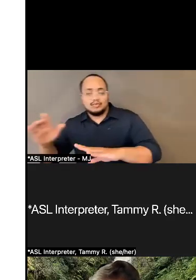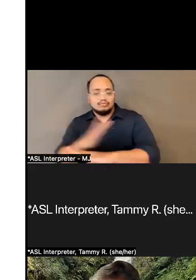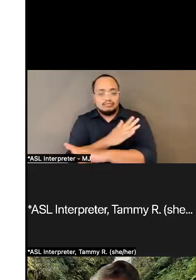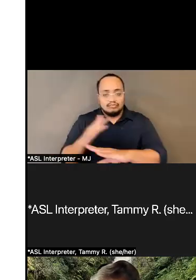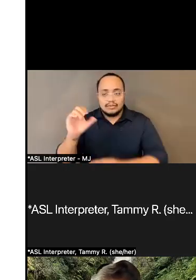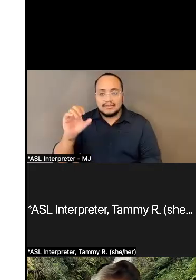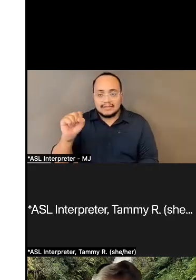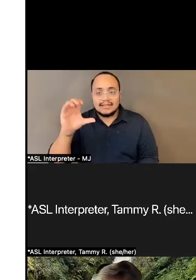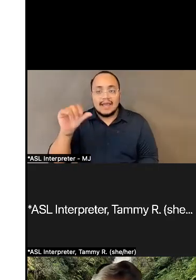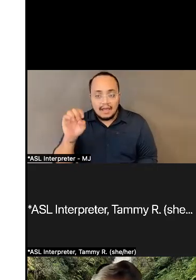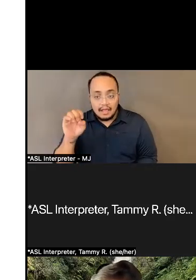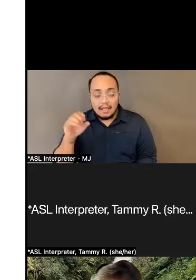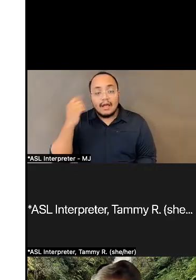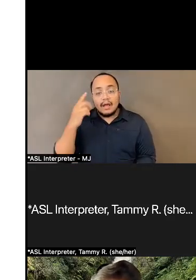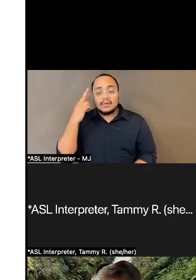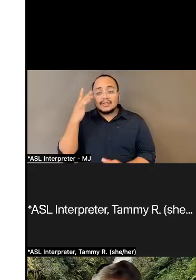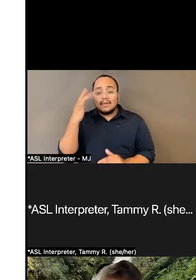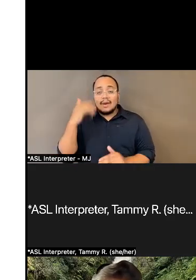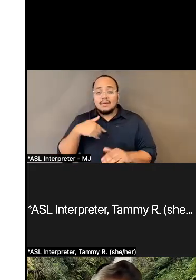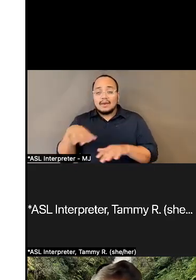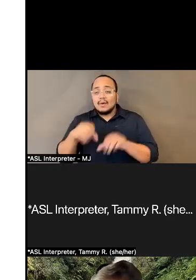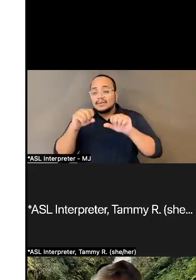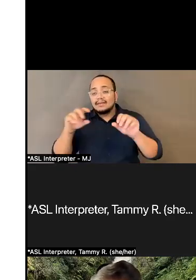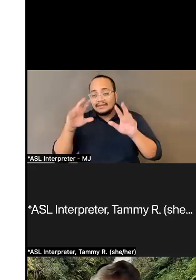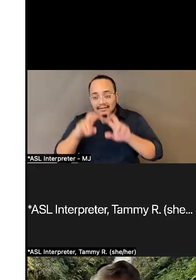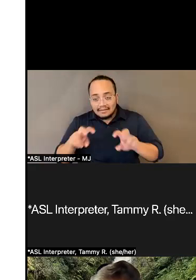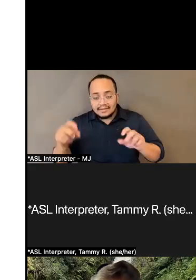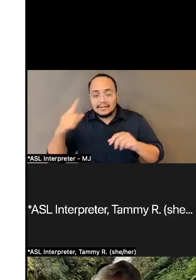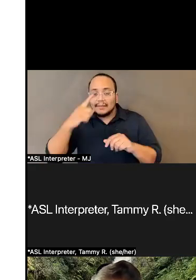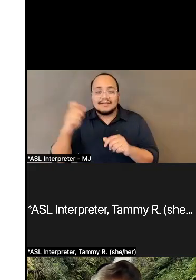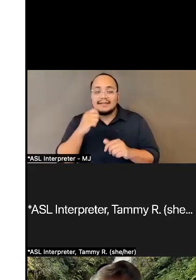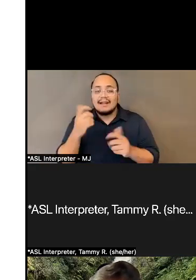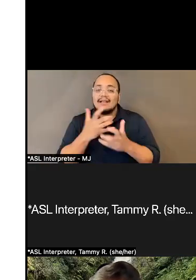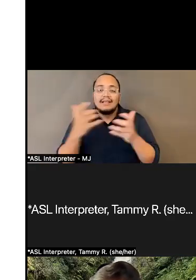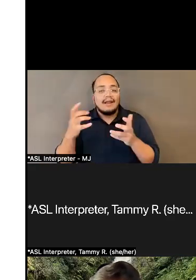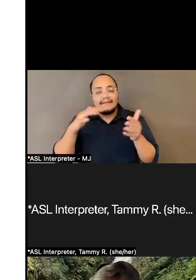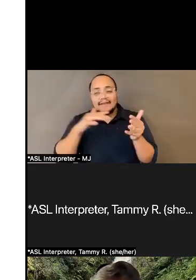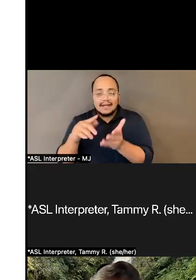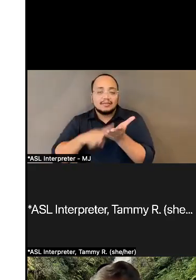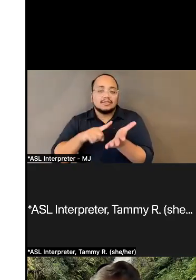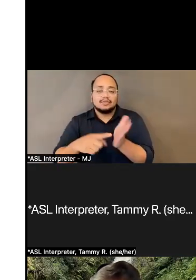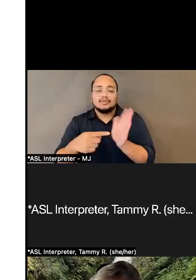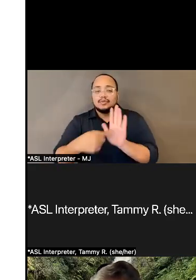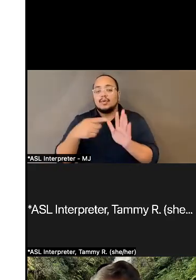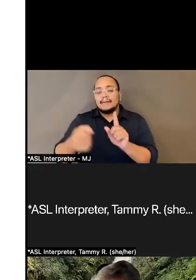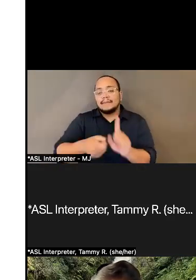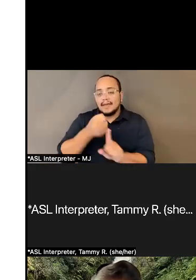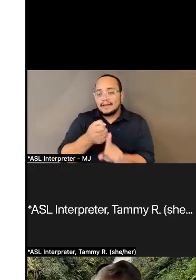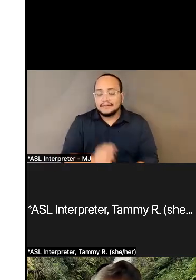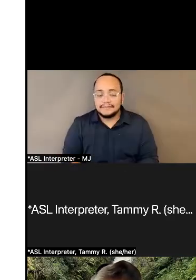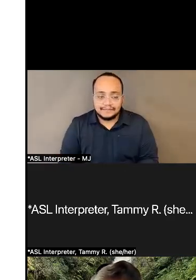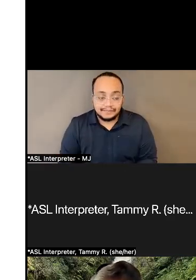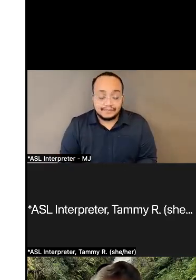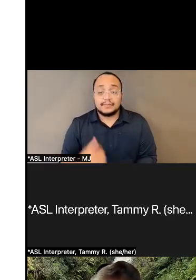studies have examined whether this has an impact on survivors' outcomes. What